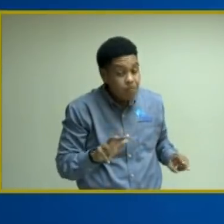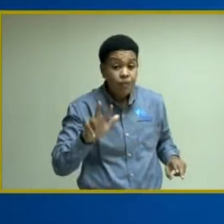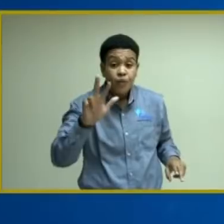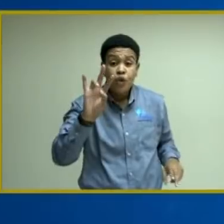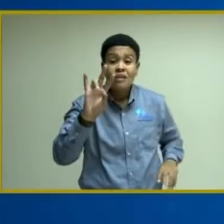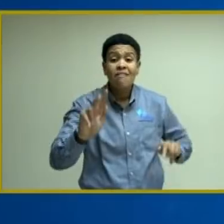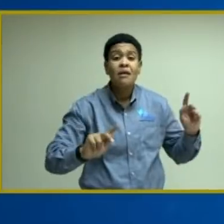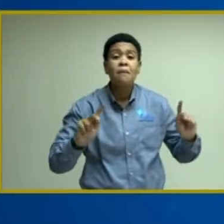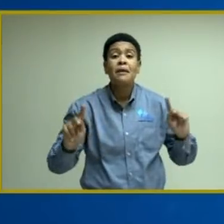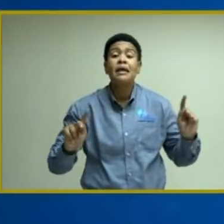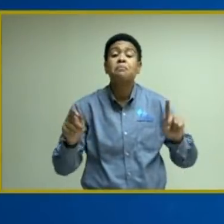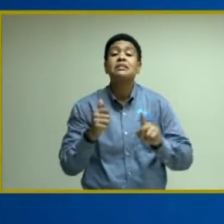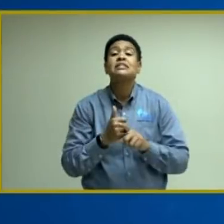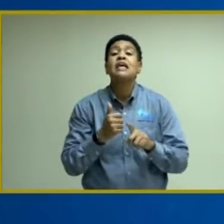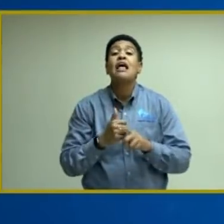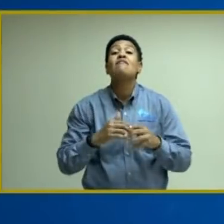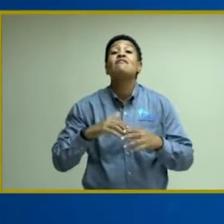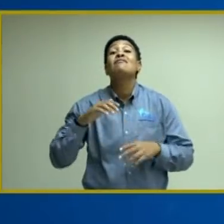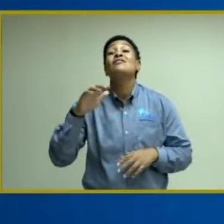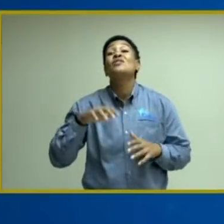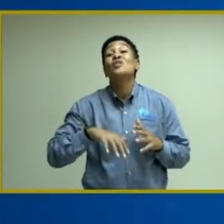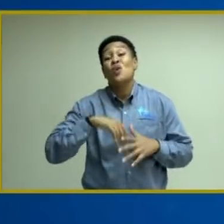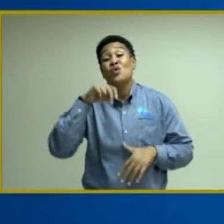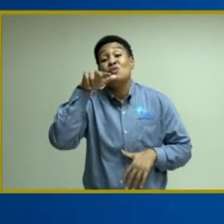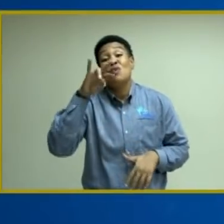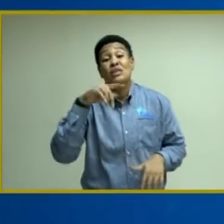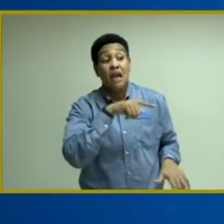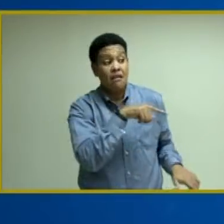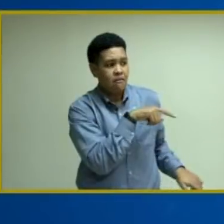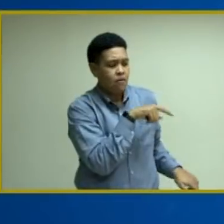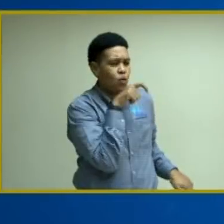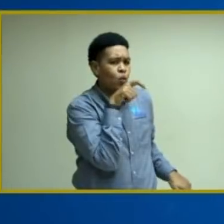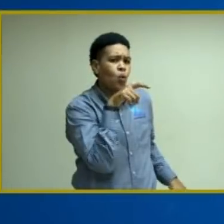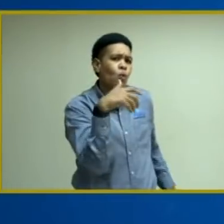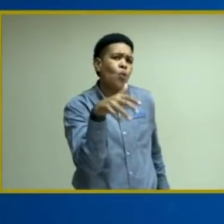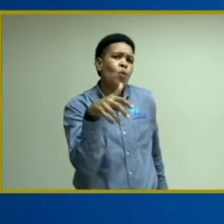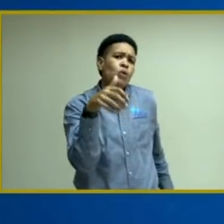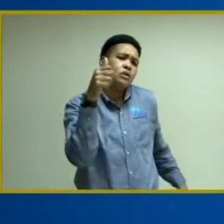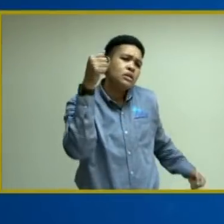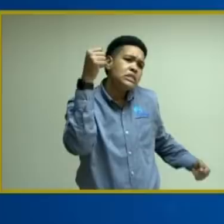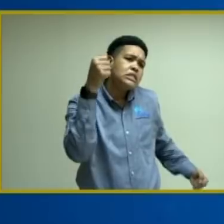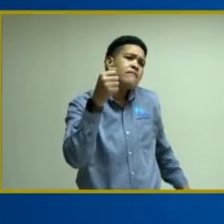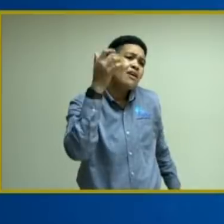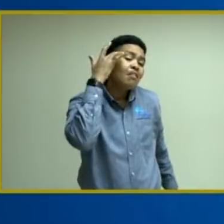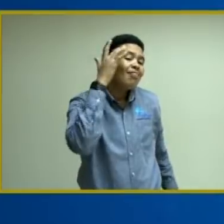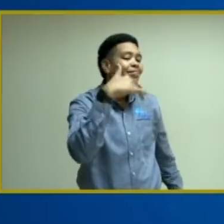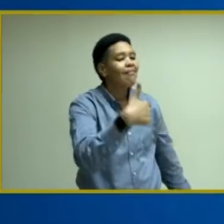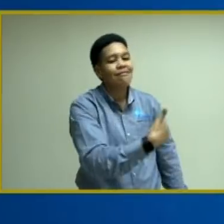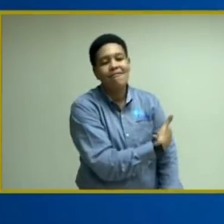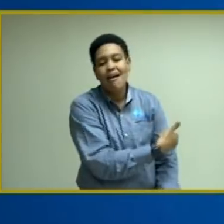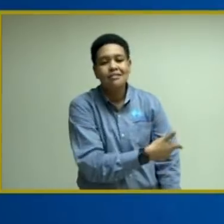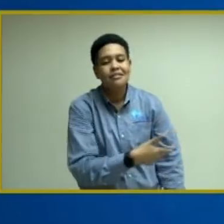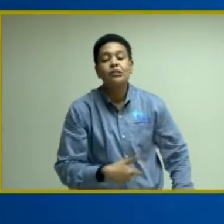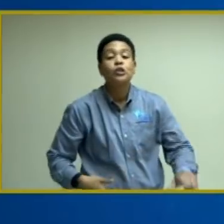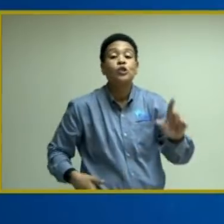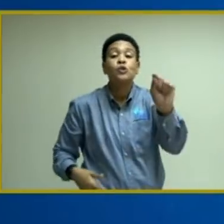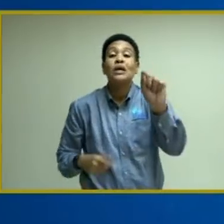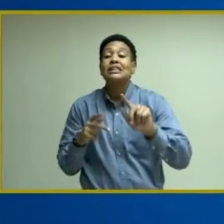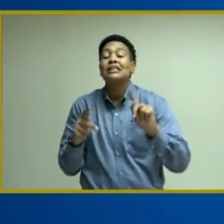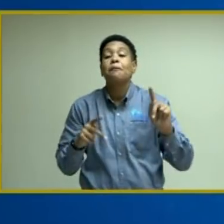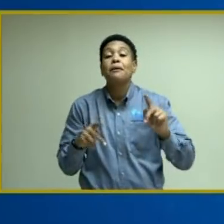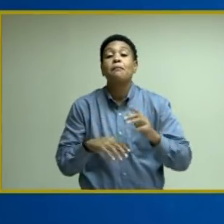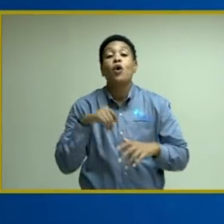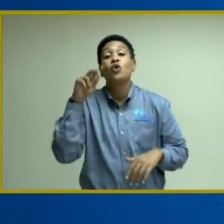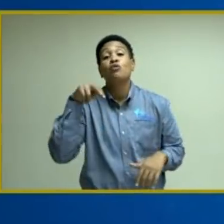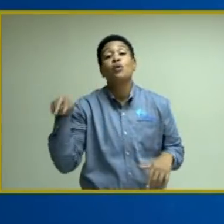37 persons out of 37 who were severely ill, were unvaccinated, and we had 20 persons out of